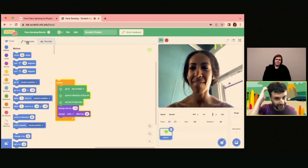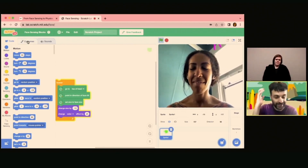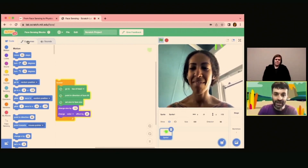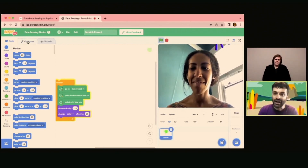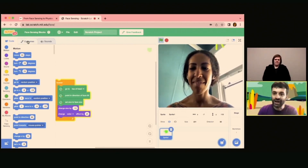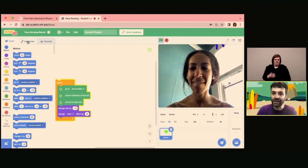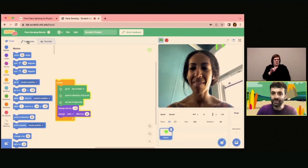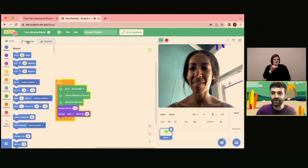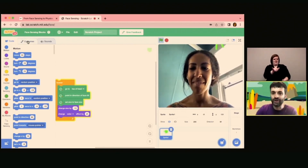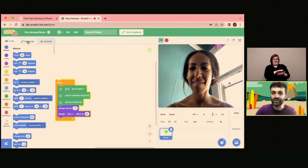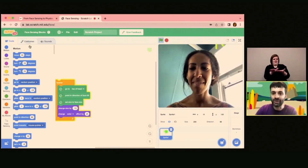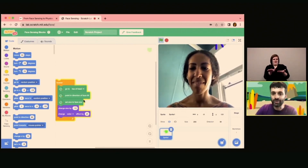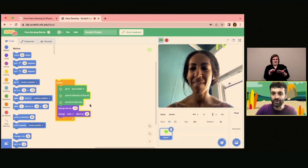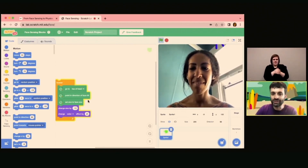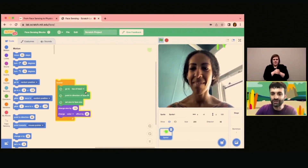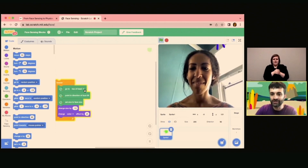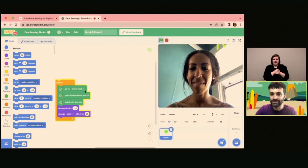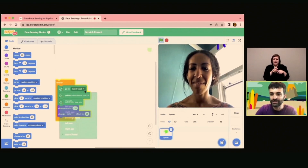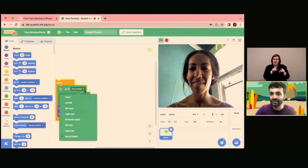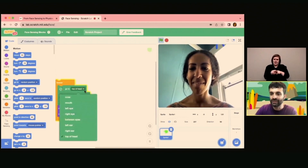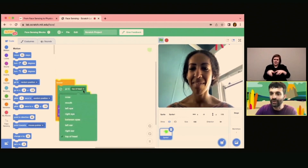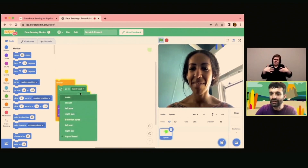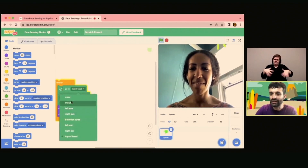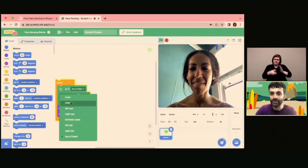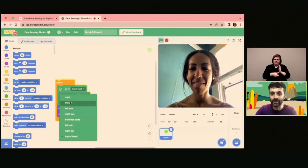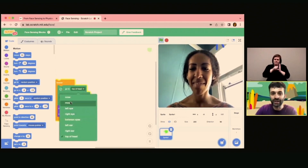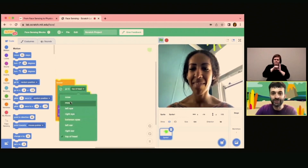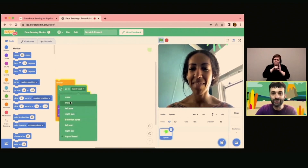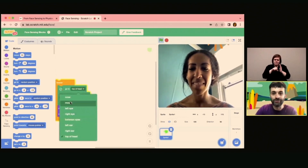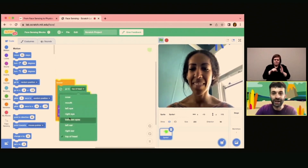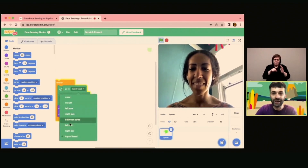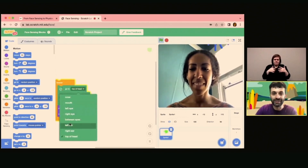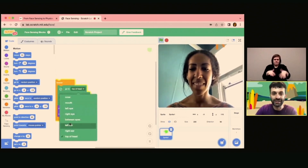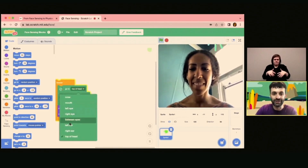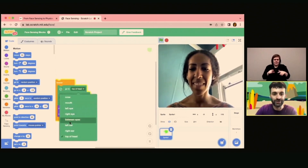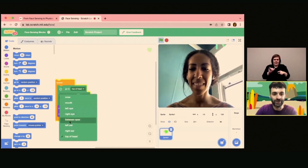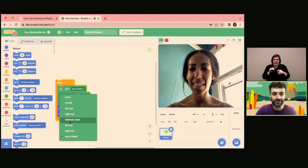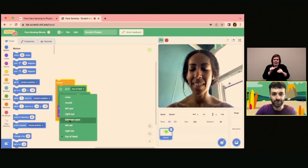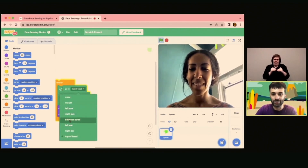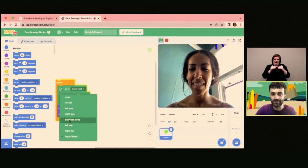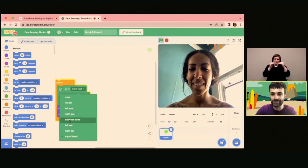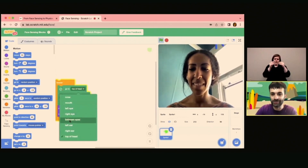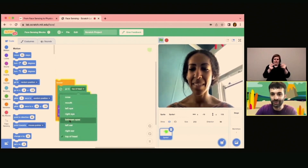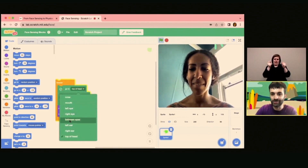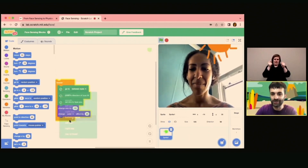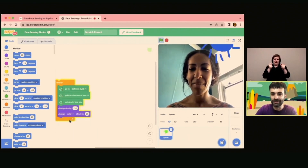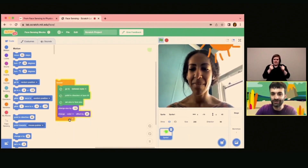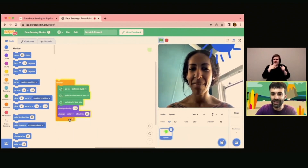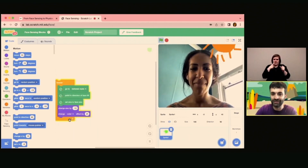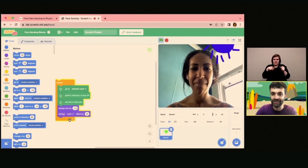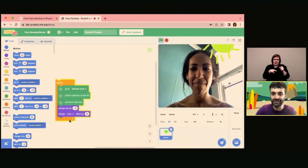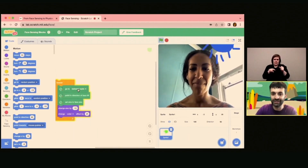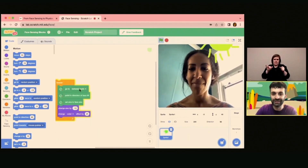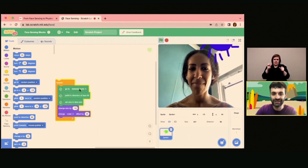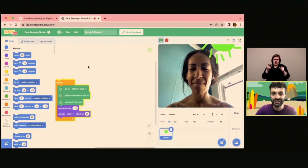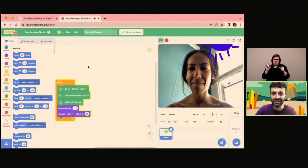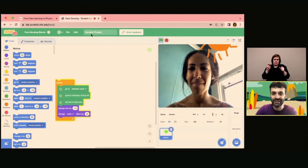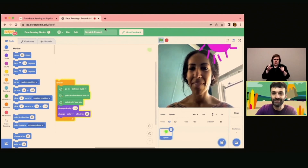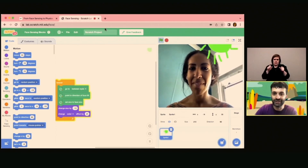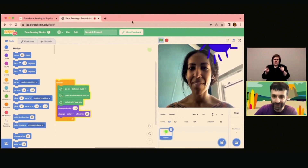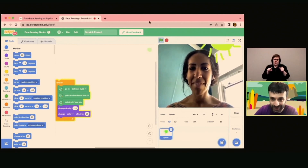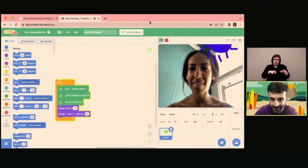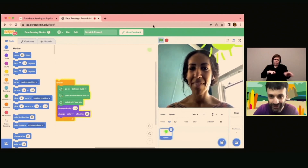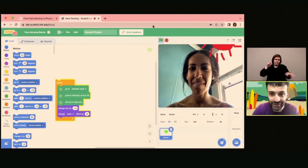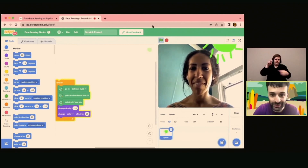Really nice. Also, I'm impressed by the level we got to so fast. Thank you to our fishbowl participants for diving in